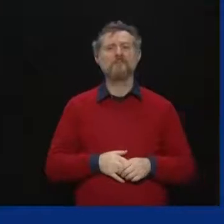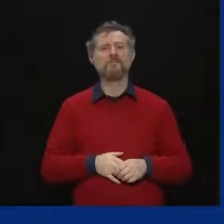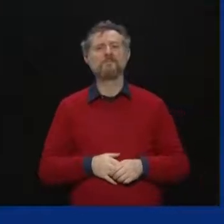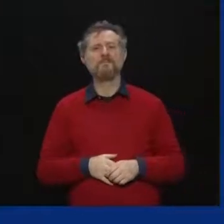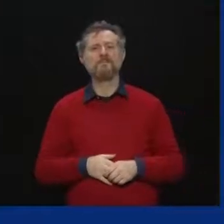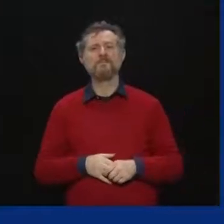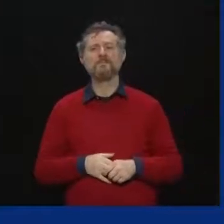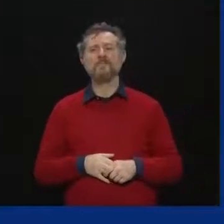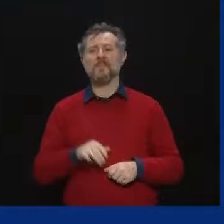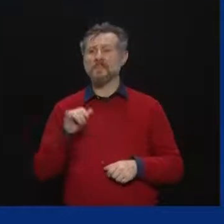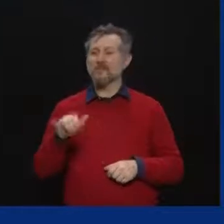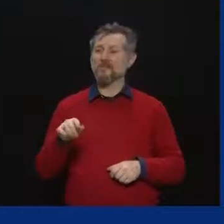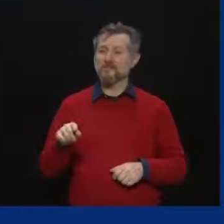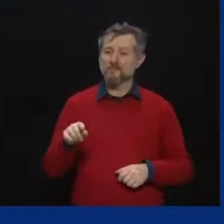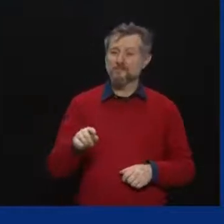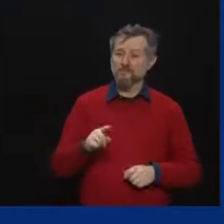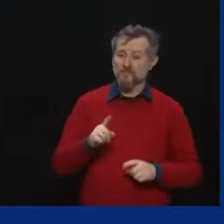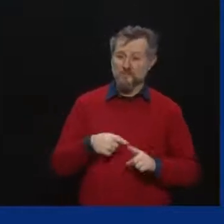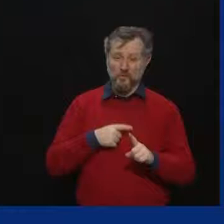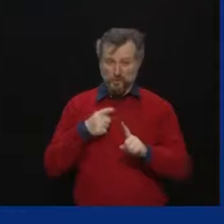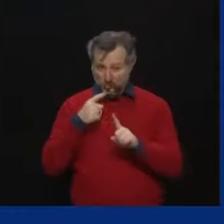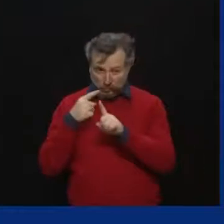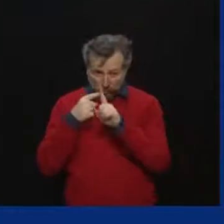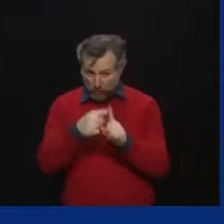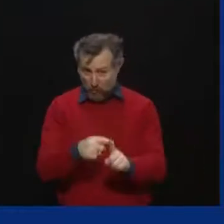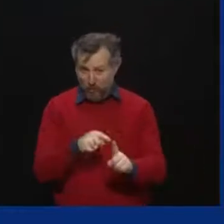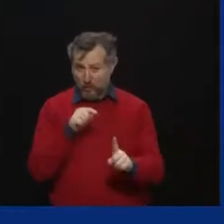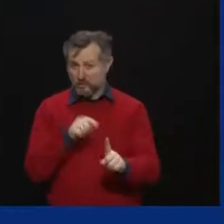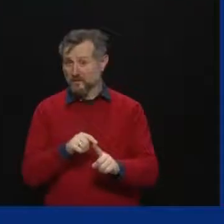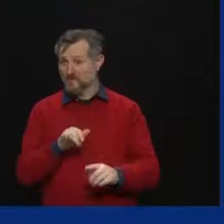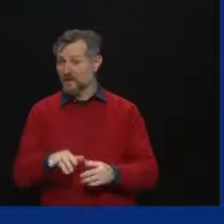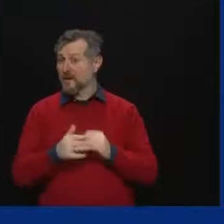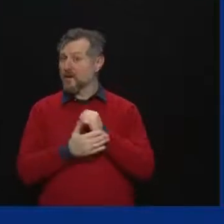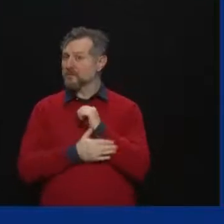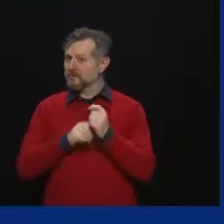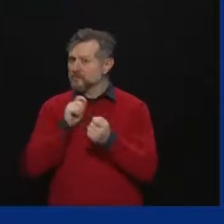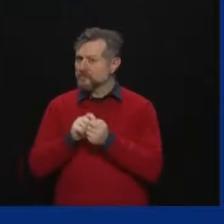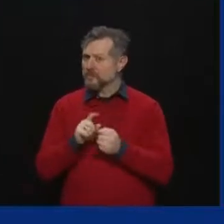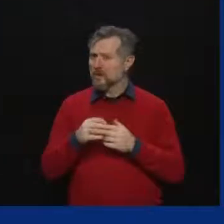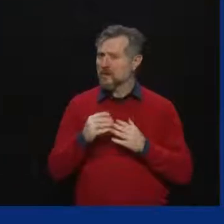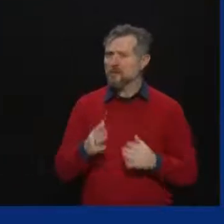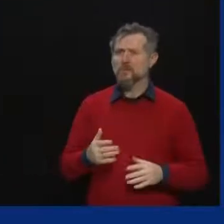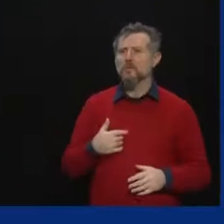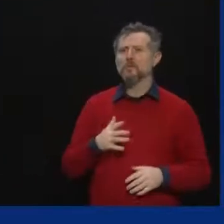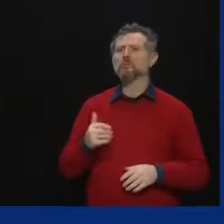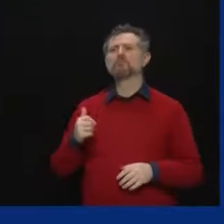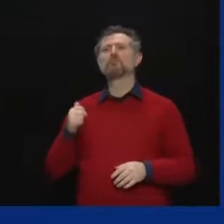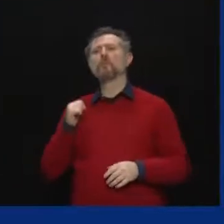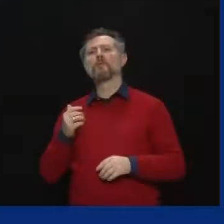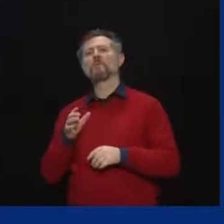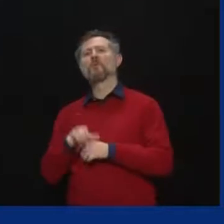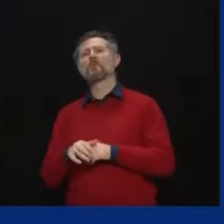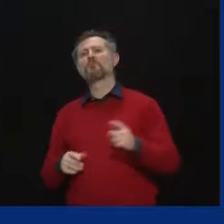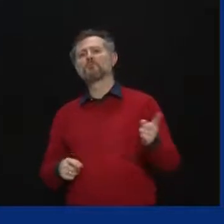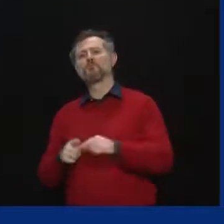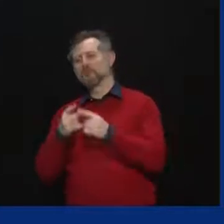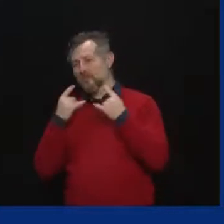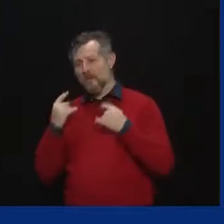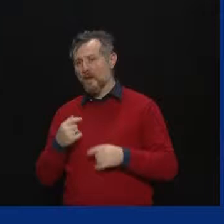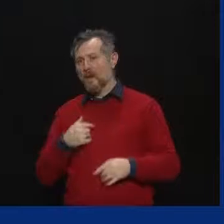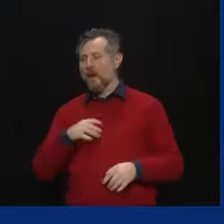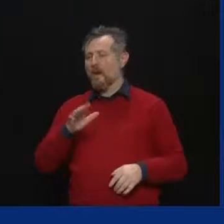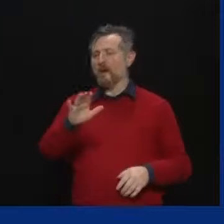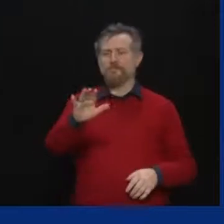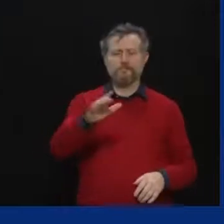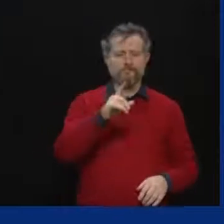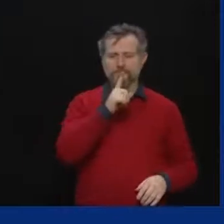Will those be specifically targeted in the counties where the leaders have said that they will not enforce them? No, I've not targeted them any particular